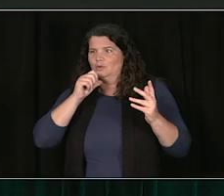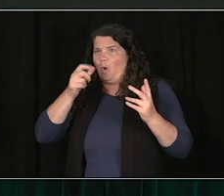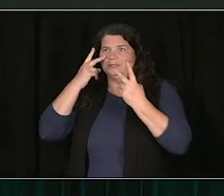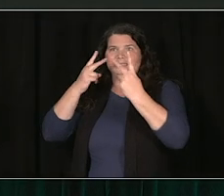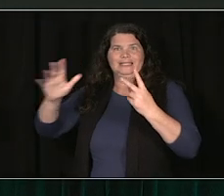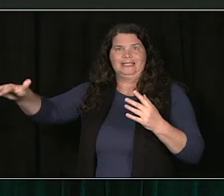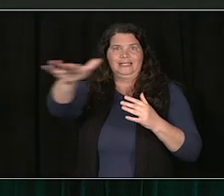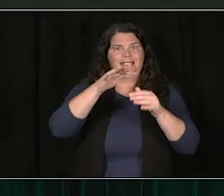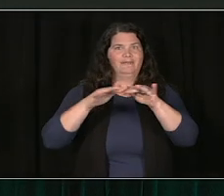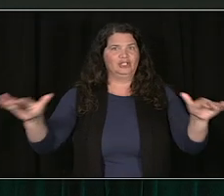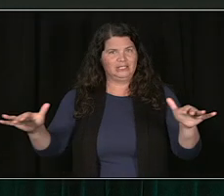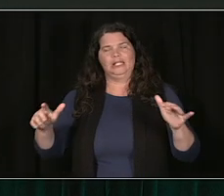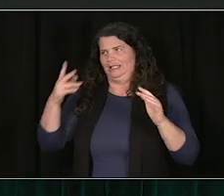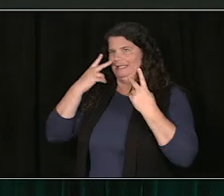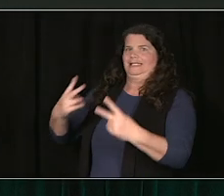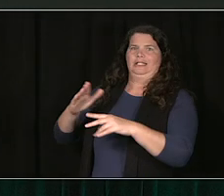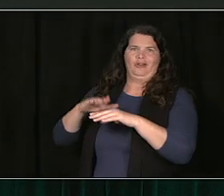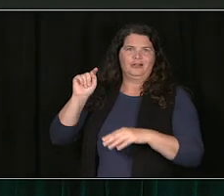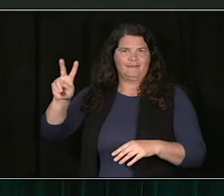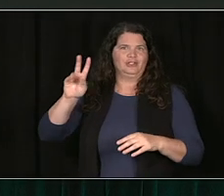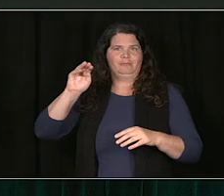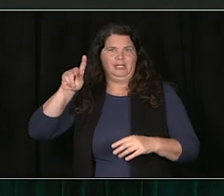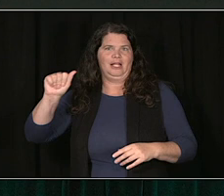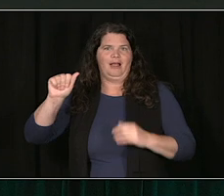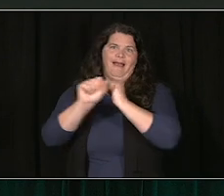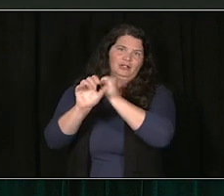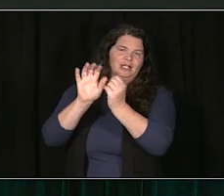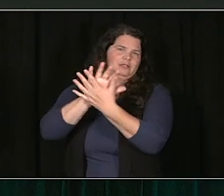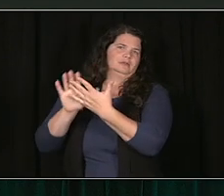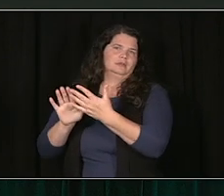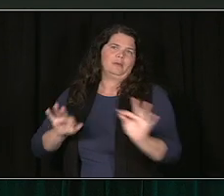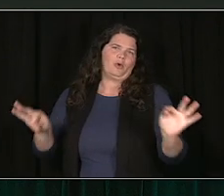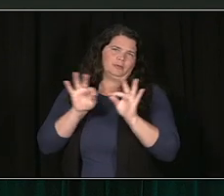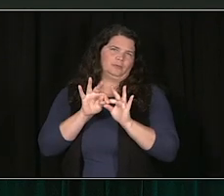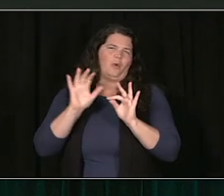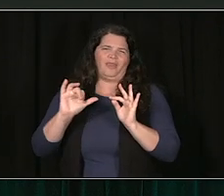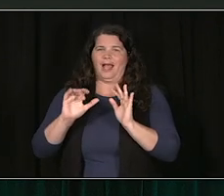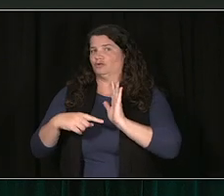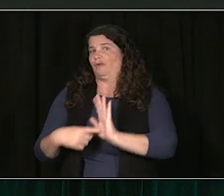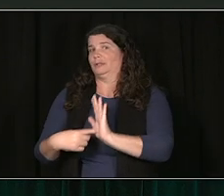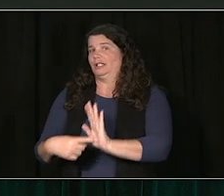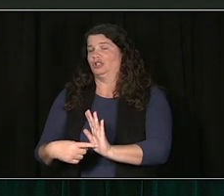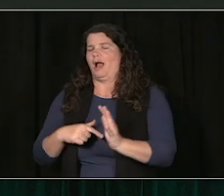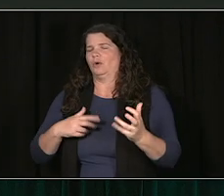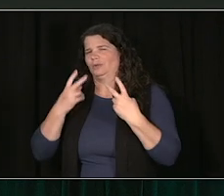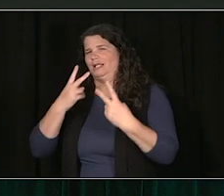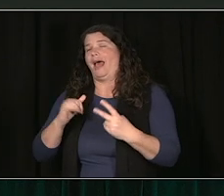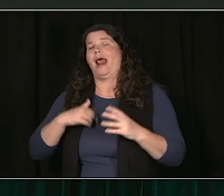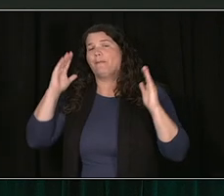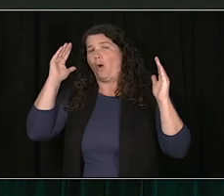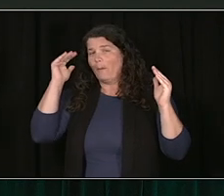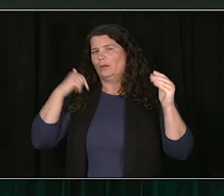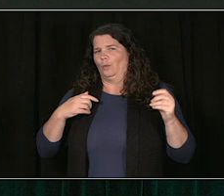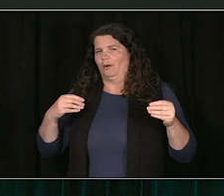So ultimately, I'd just like to see more of that. That's the representation part. And I'm hoping that we're going in that direction and